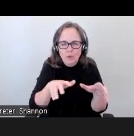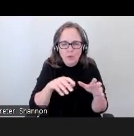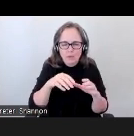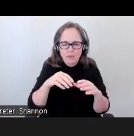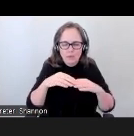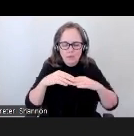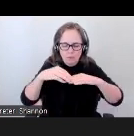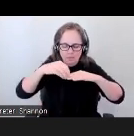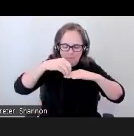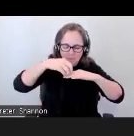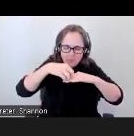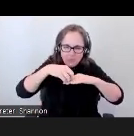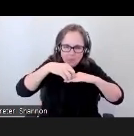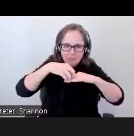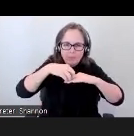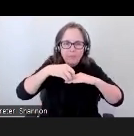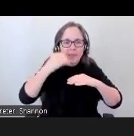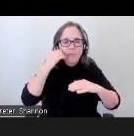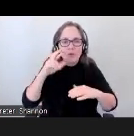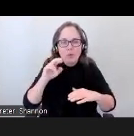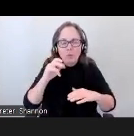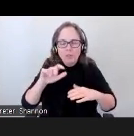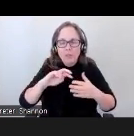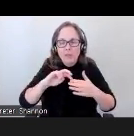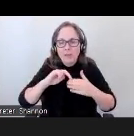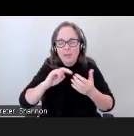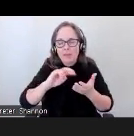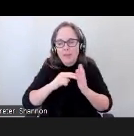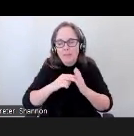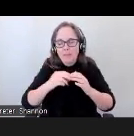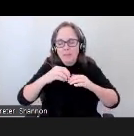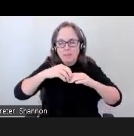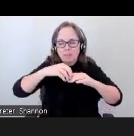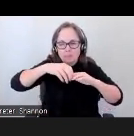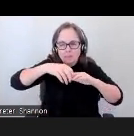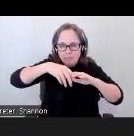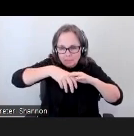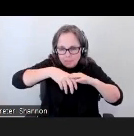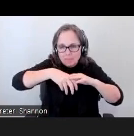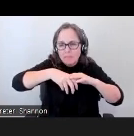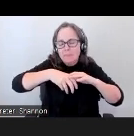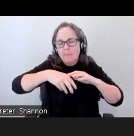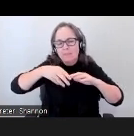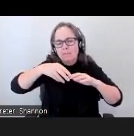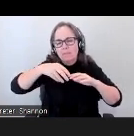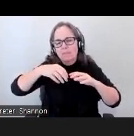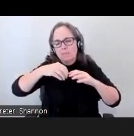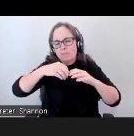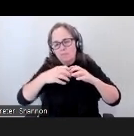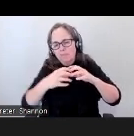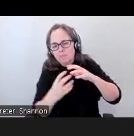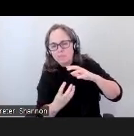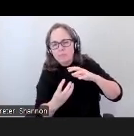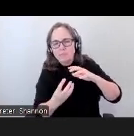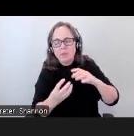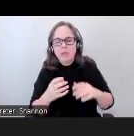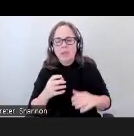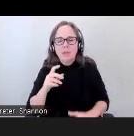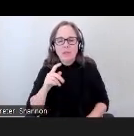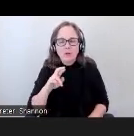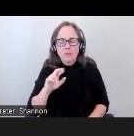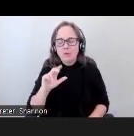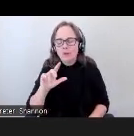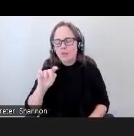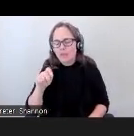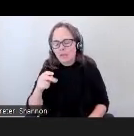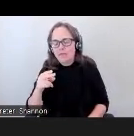regional areas. If it's regional, then the tumor has invaded through the colon walls, and then you have some tumors in lymph nodes and